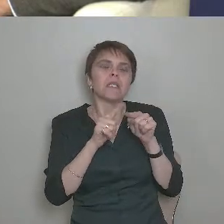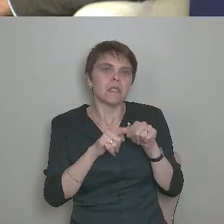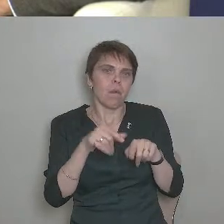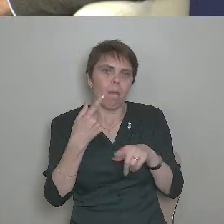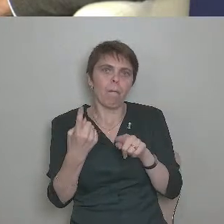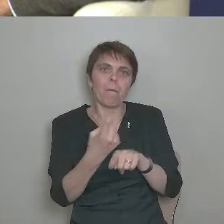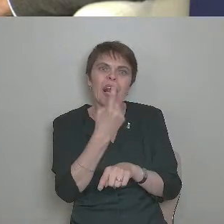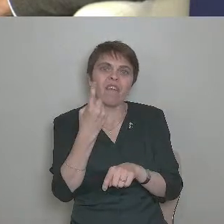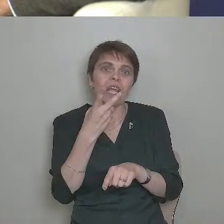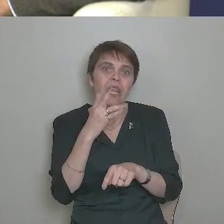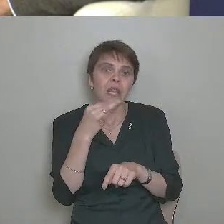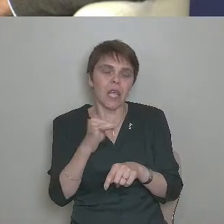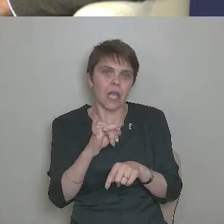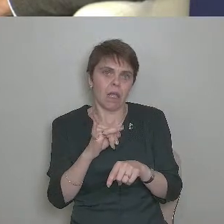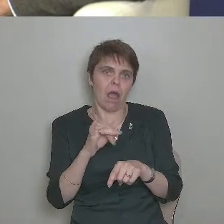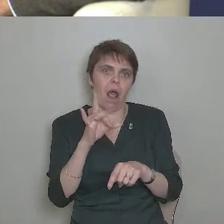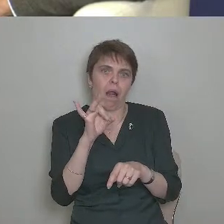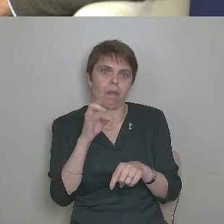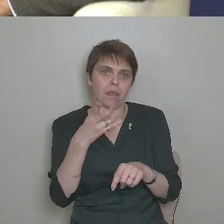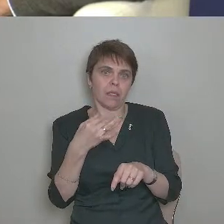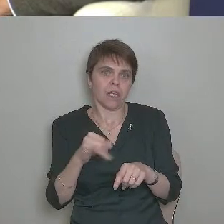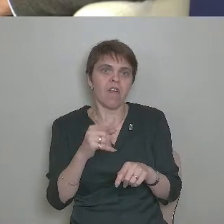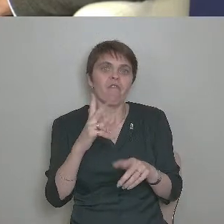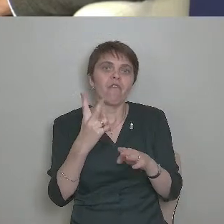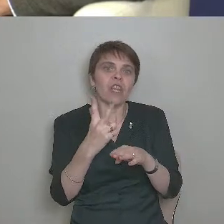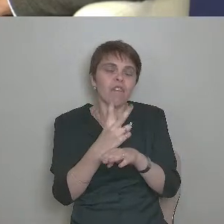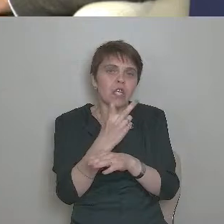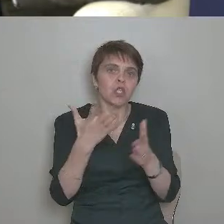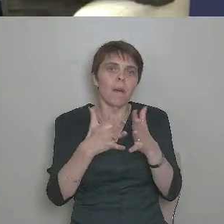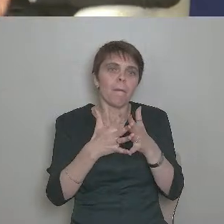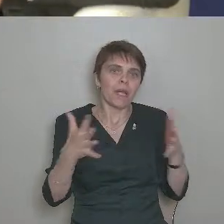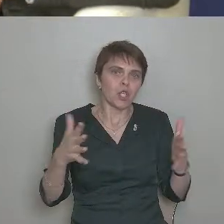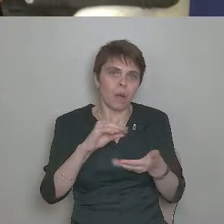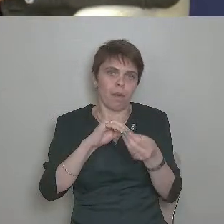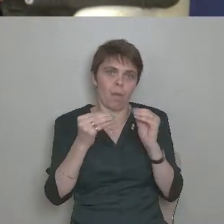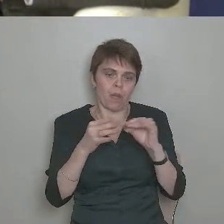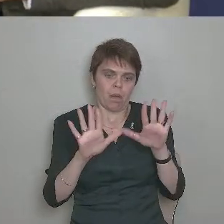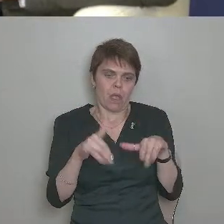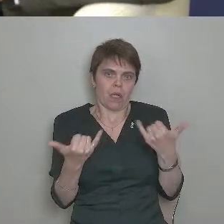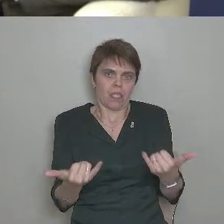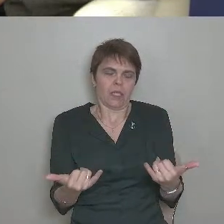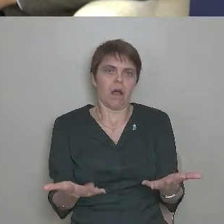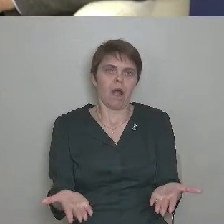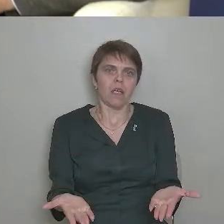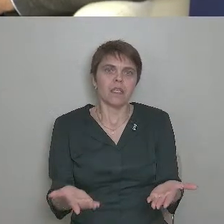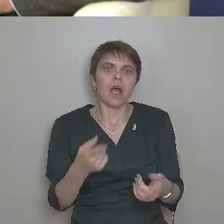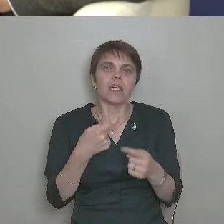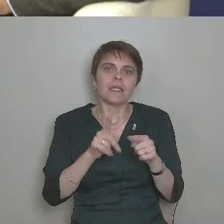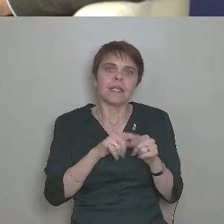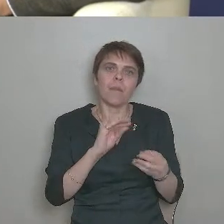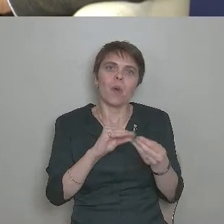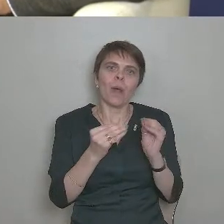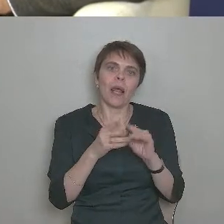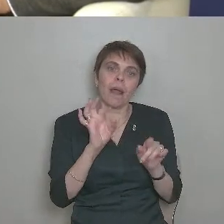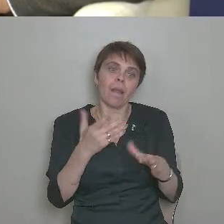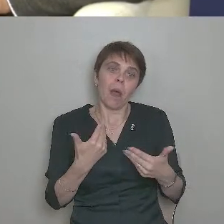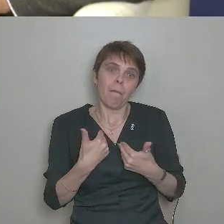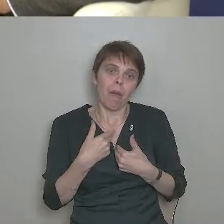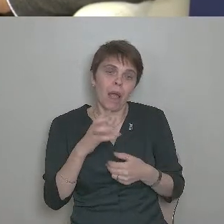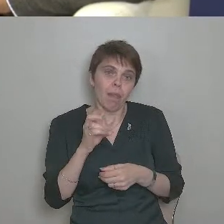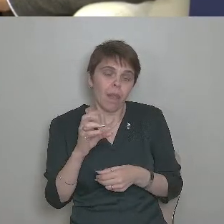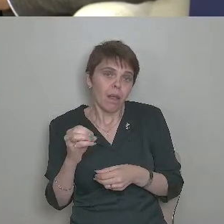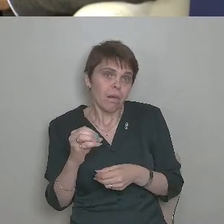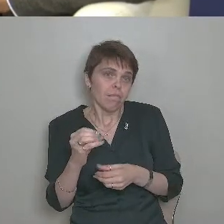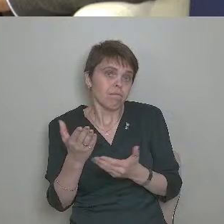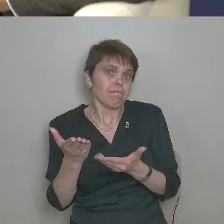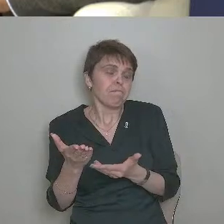resolve this problem in the draft law of 3947 could have created twice as many problems as we have now. This